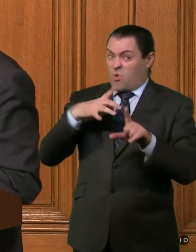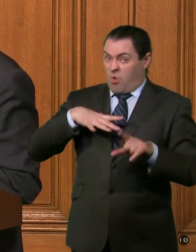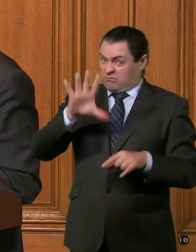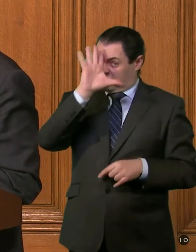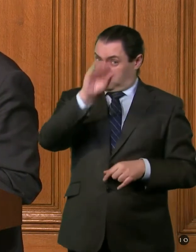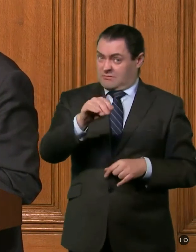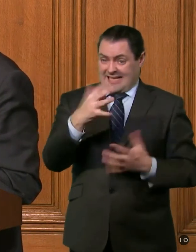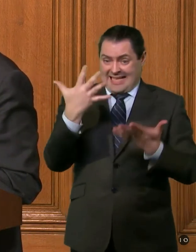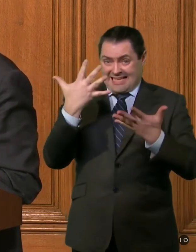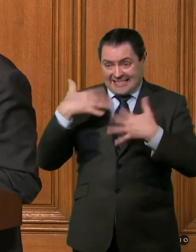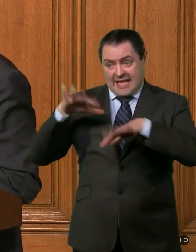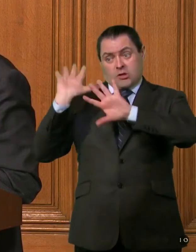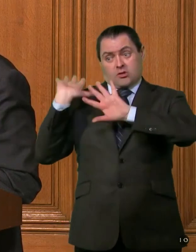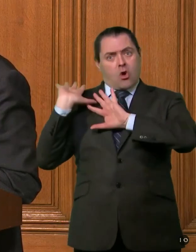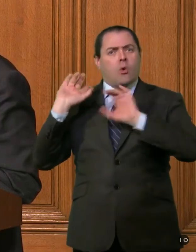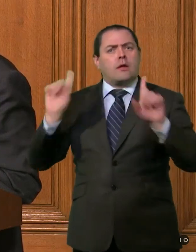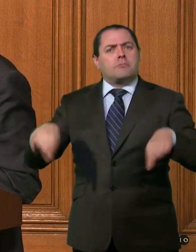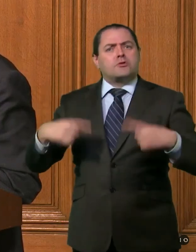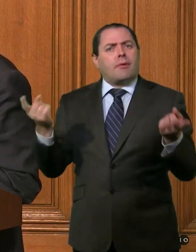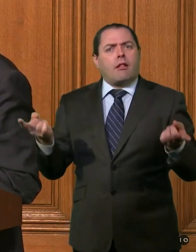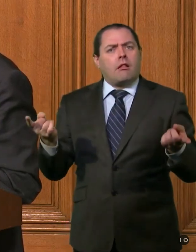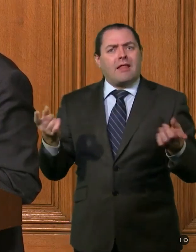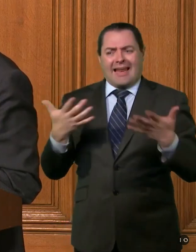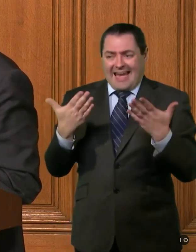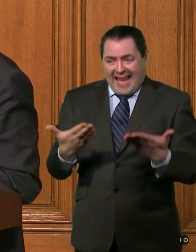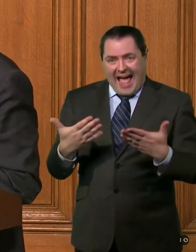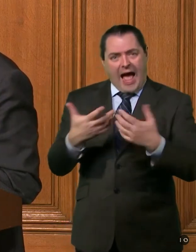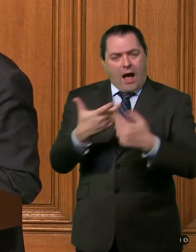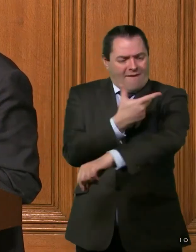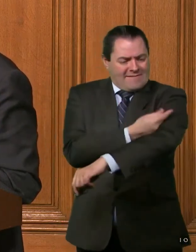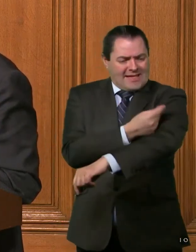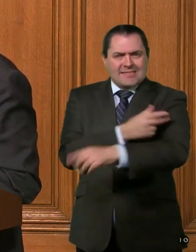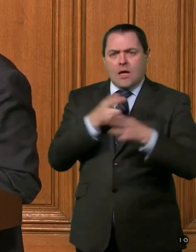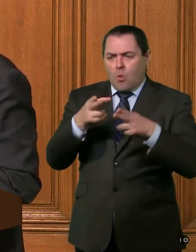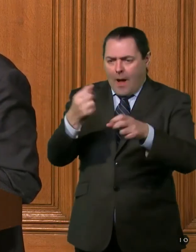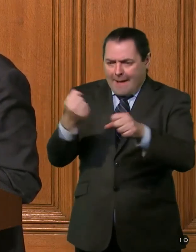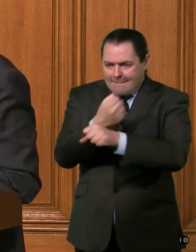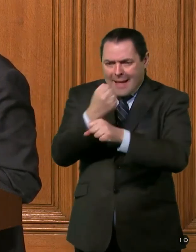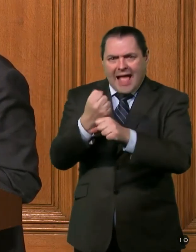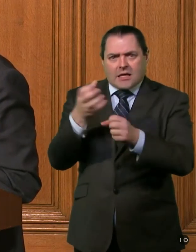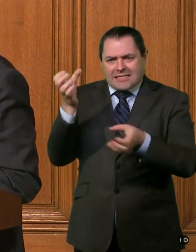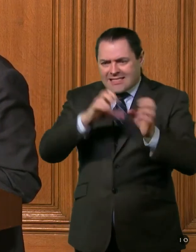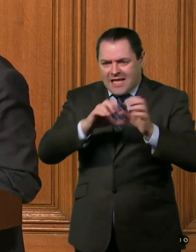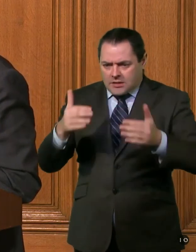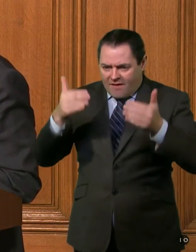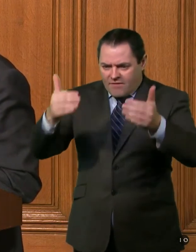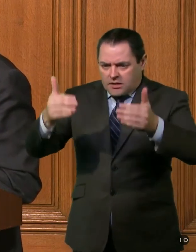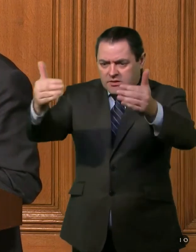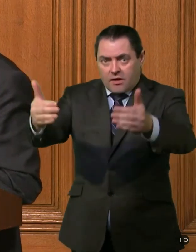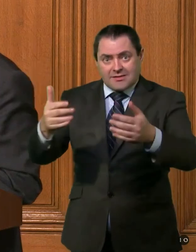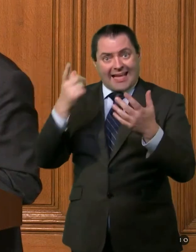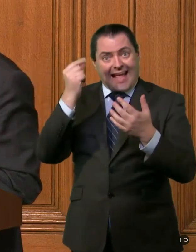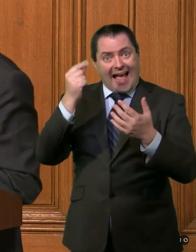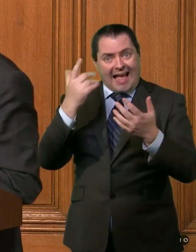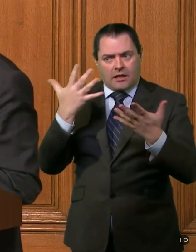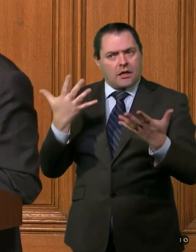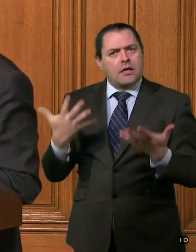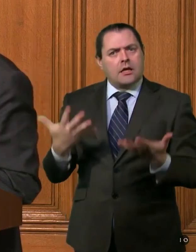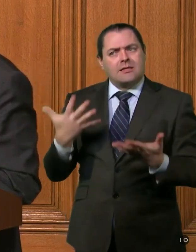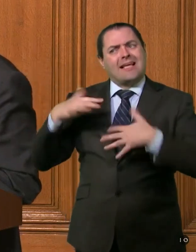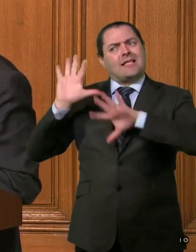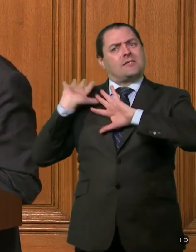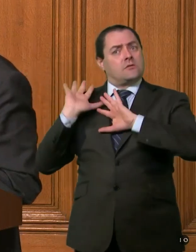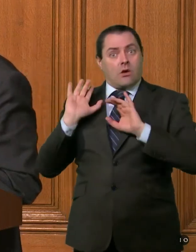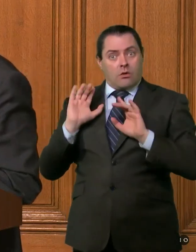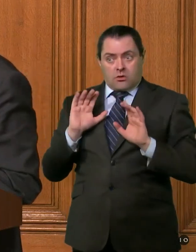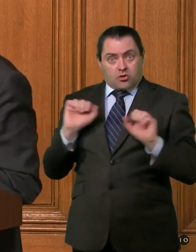technologies have come along that's allowed this to happen. 10 years ago, if this had happened, we would not be in this position. It's remarkable. And the second point about the